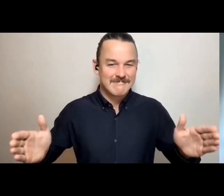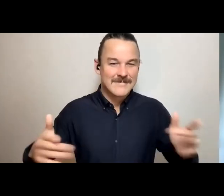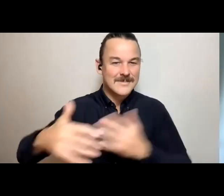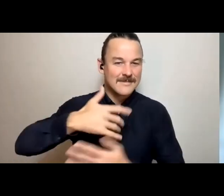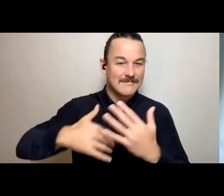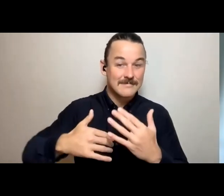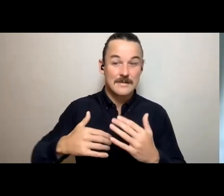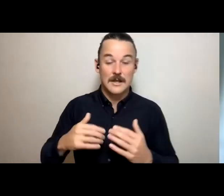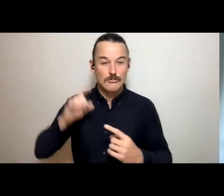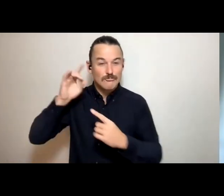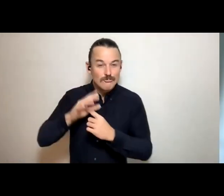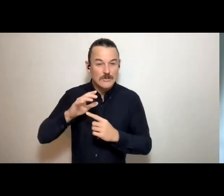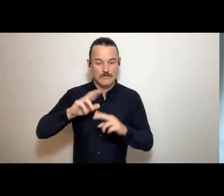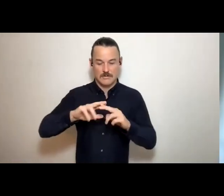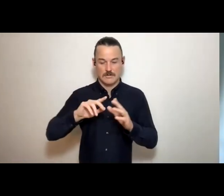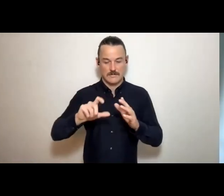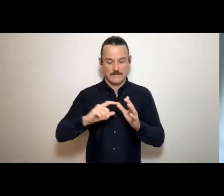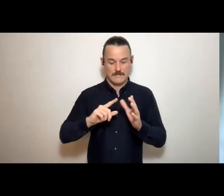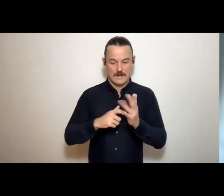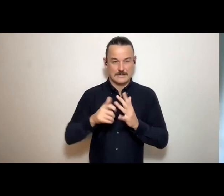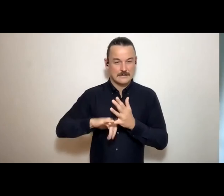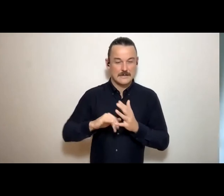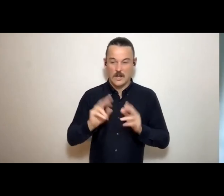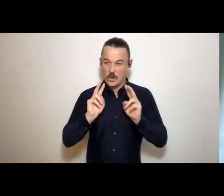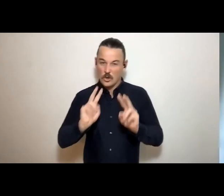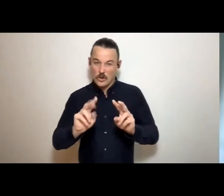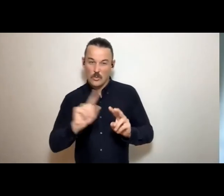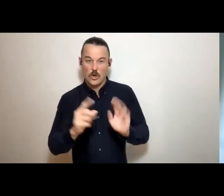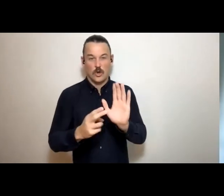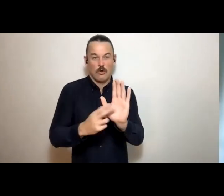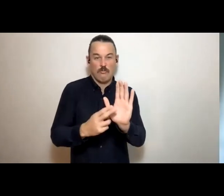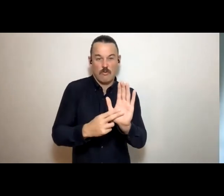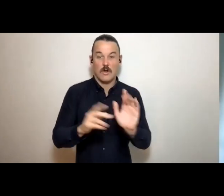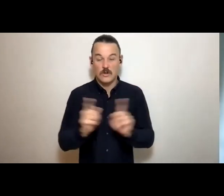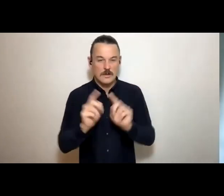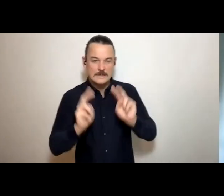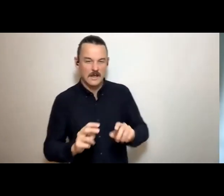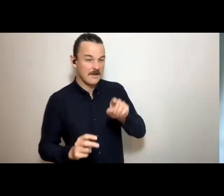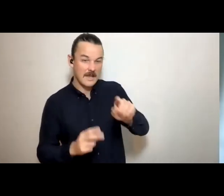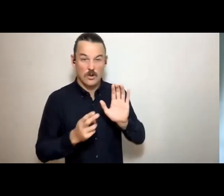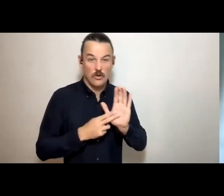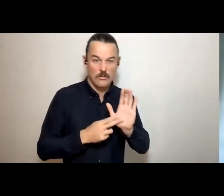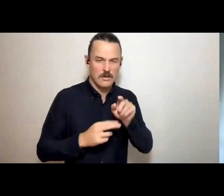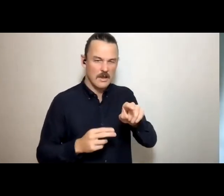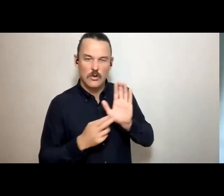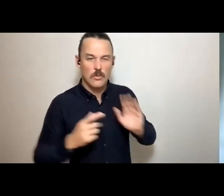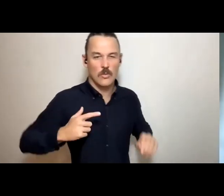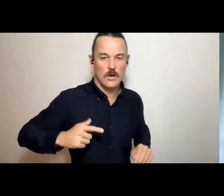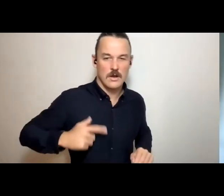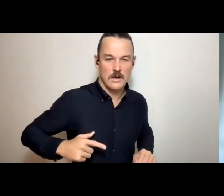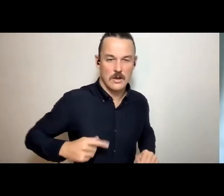interrogate the status quo. That is, it asks why are things the way they are? Who benefits and who loses if nothing